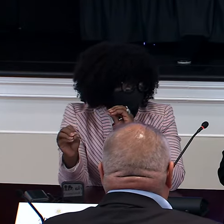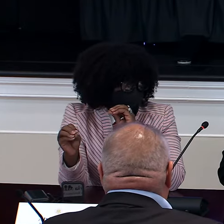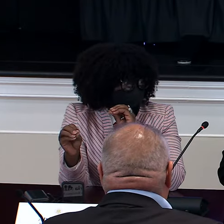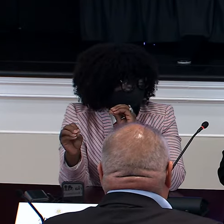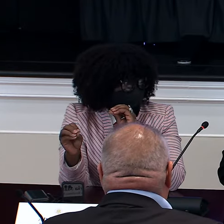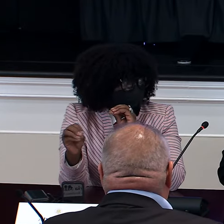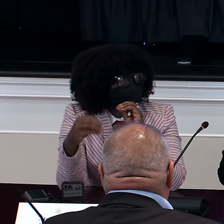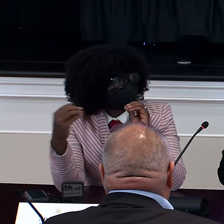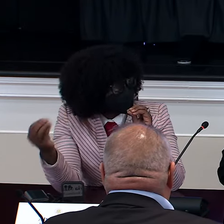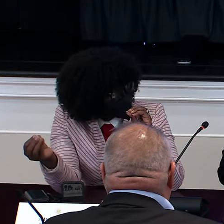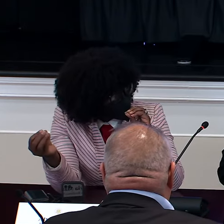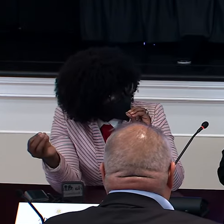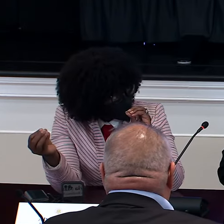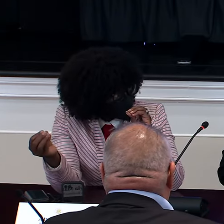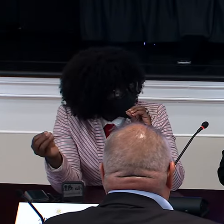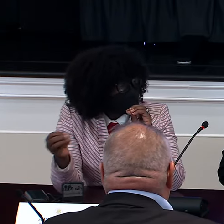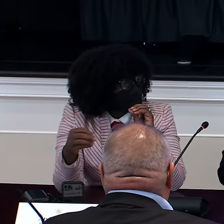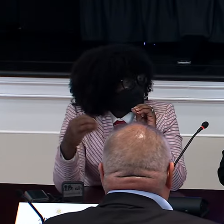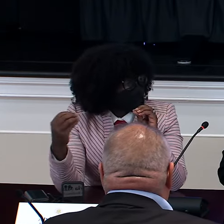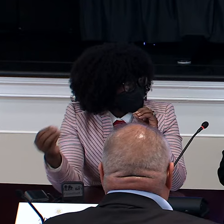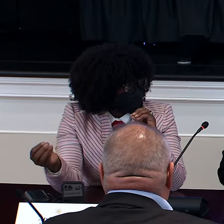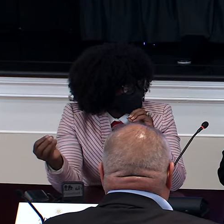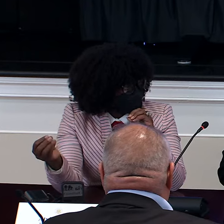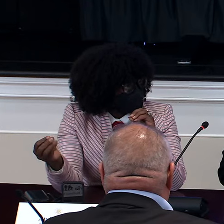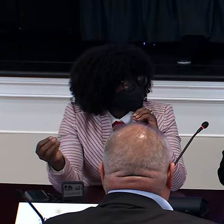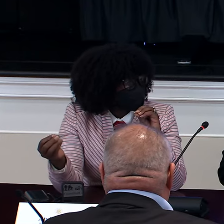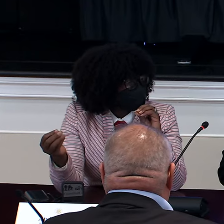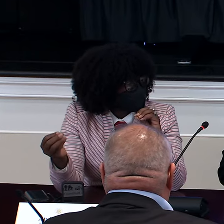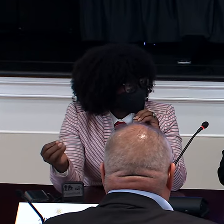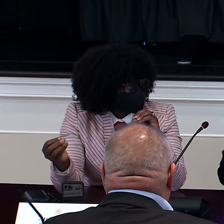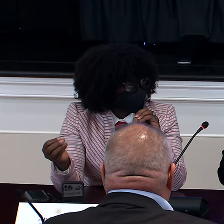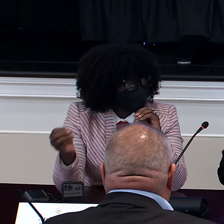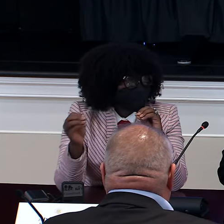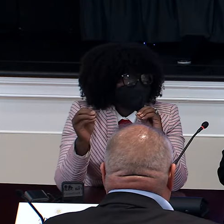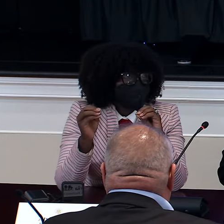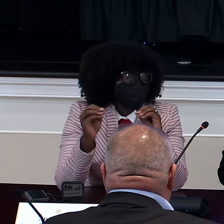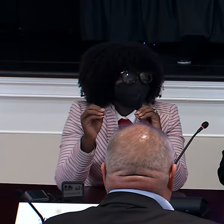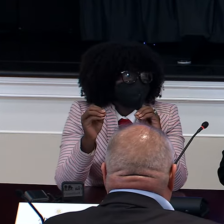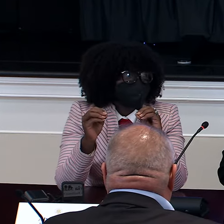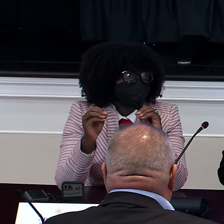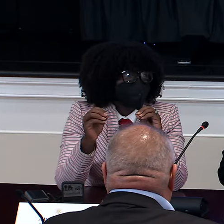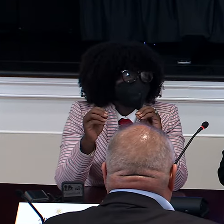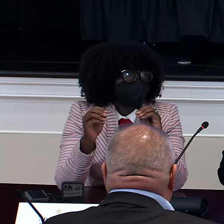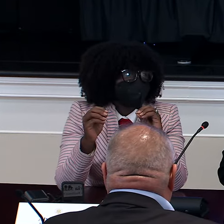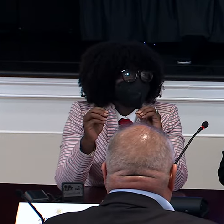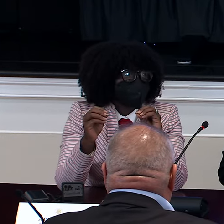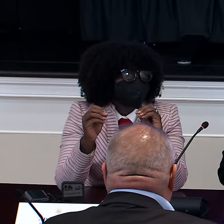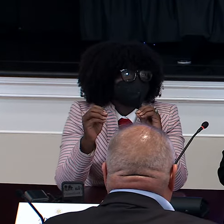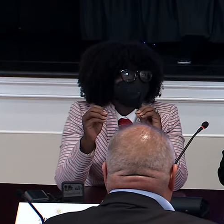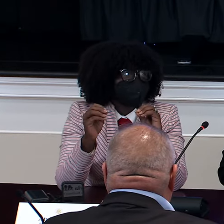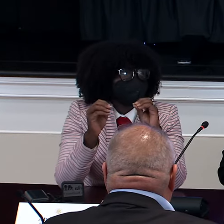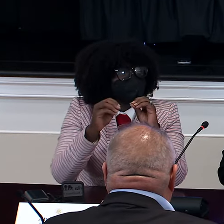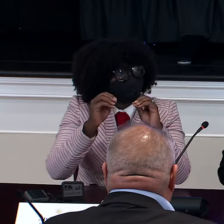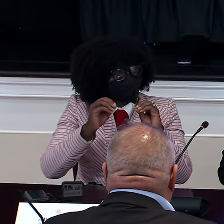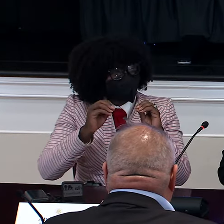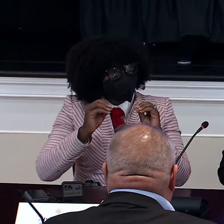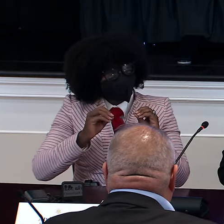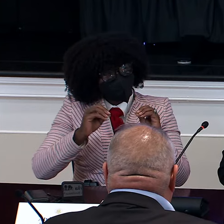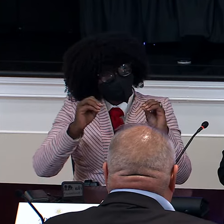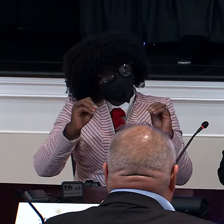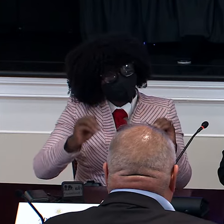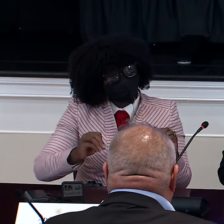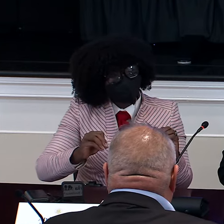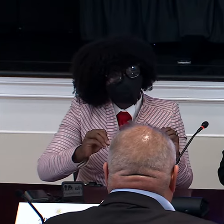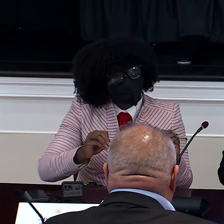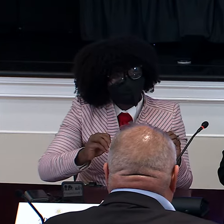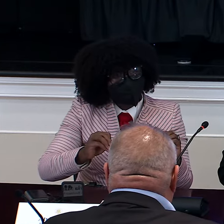to these currently designated areas across the country, looking at how are we going to